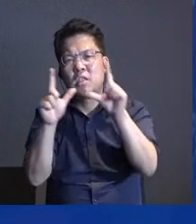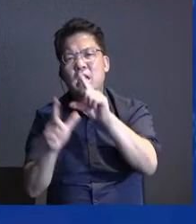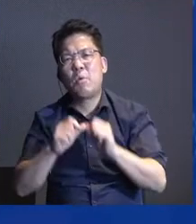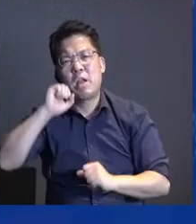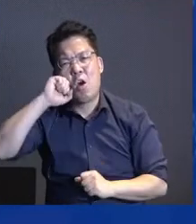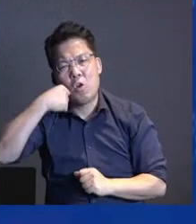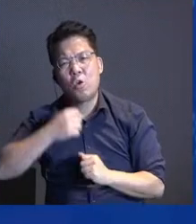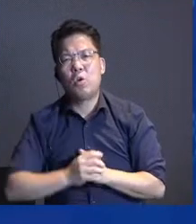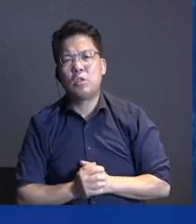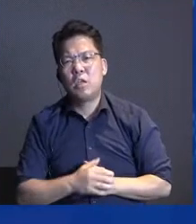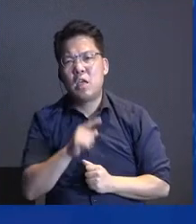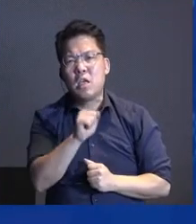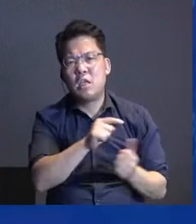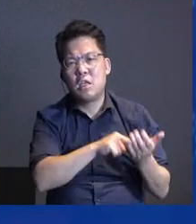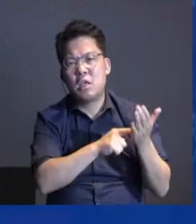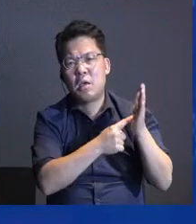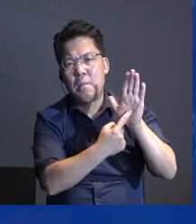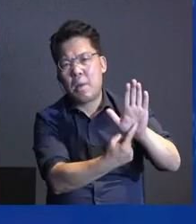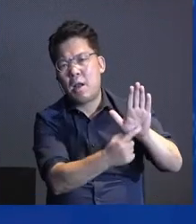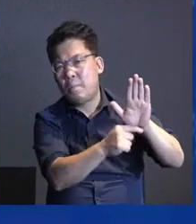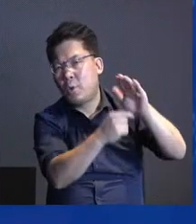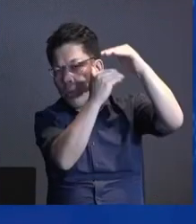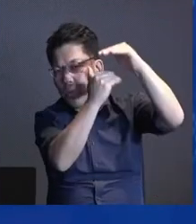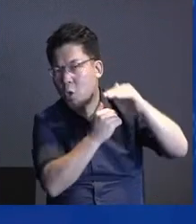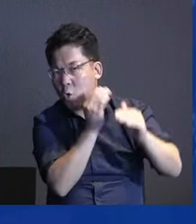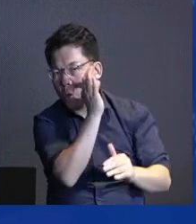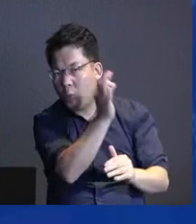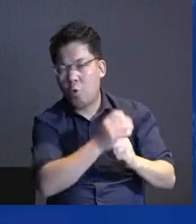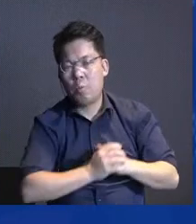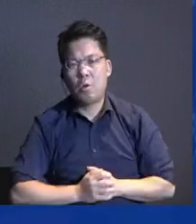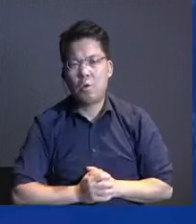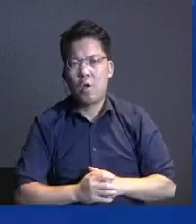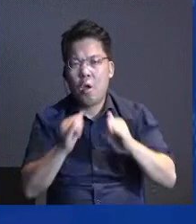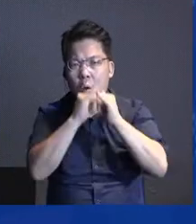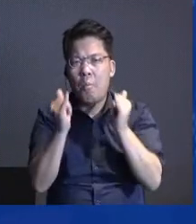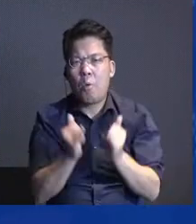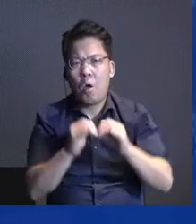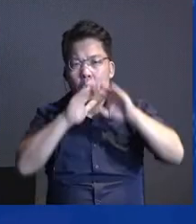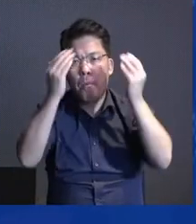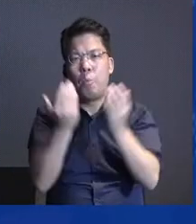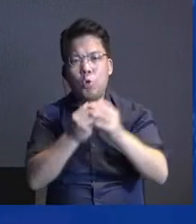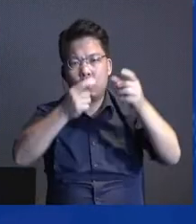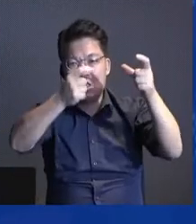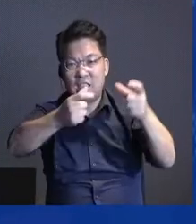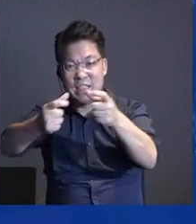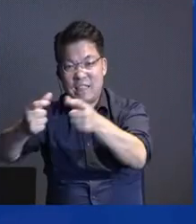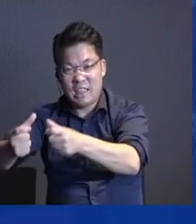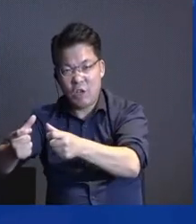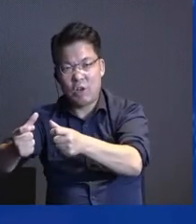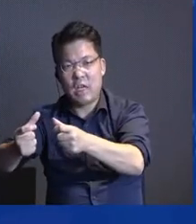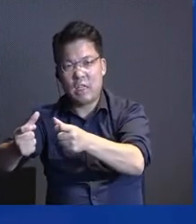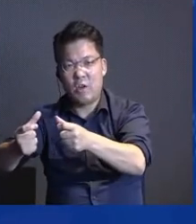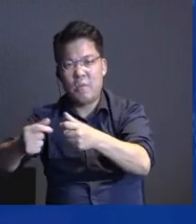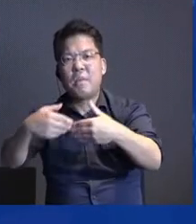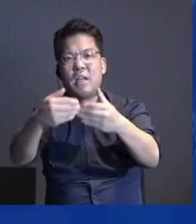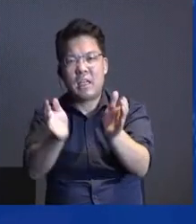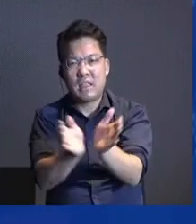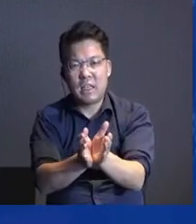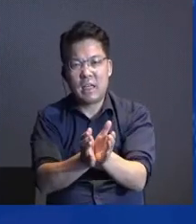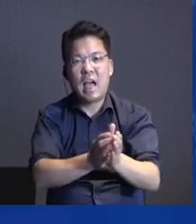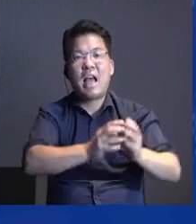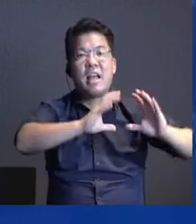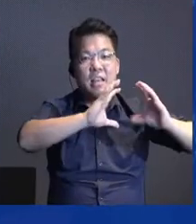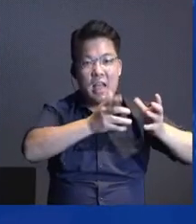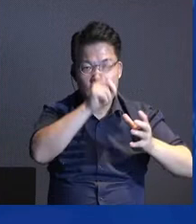together internationally, regionally, nationally, and locally to reduce social isolation and loneliness among older